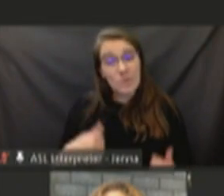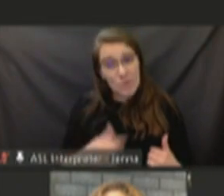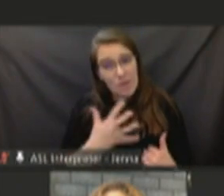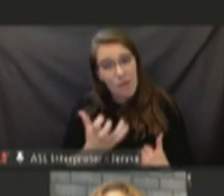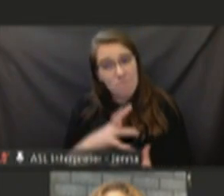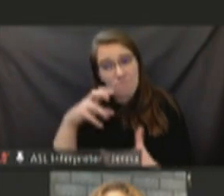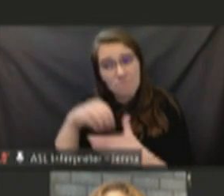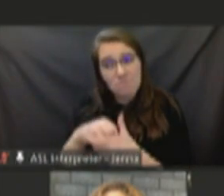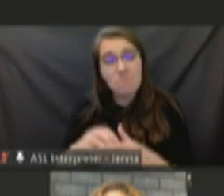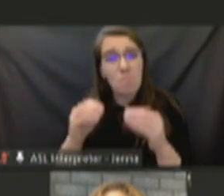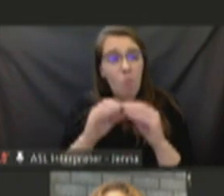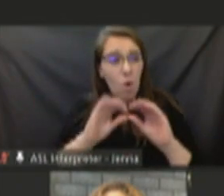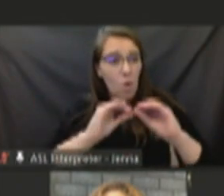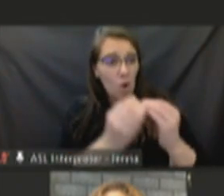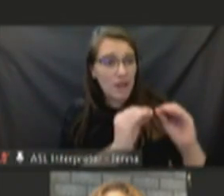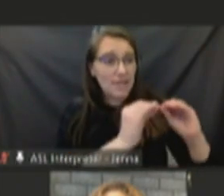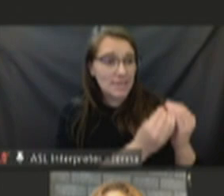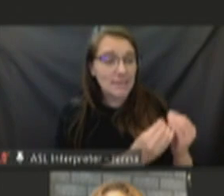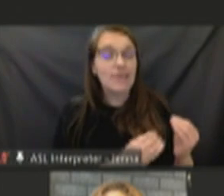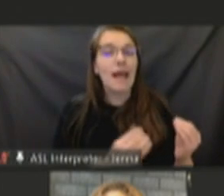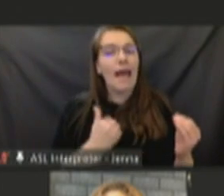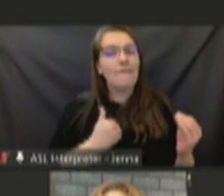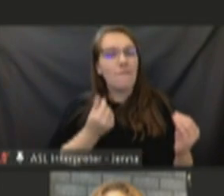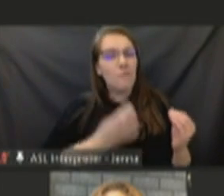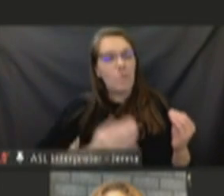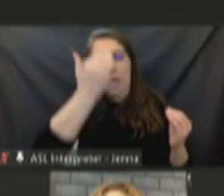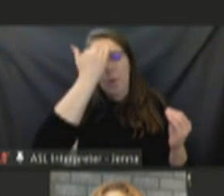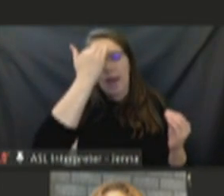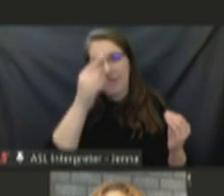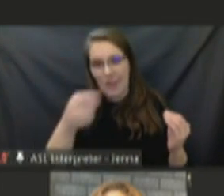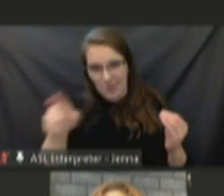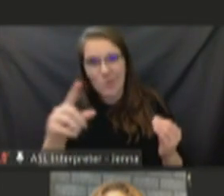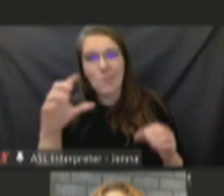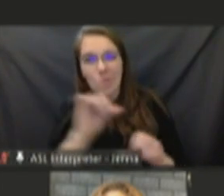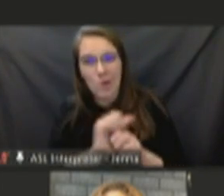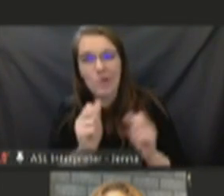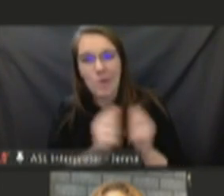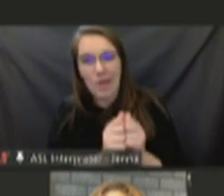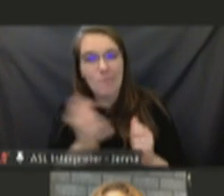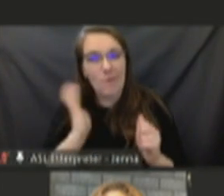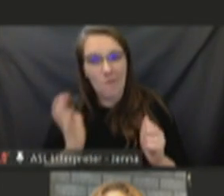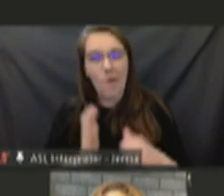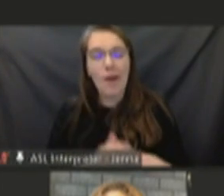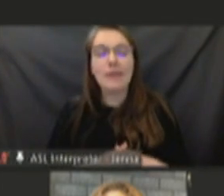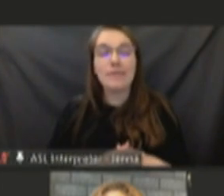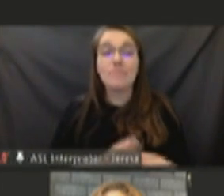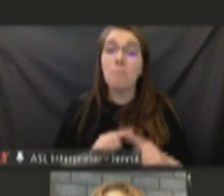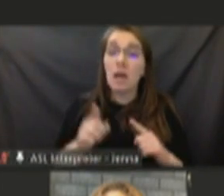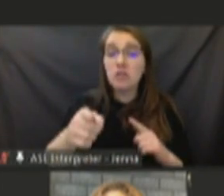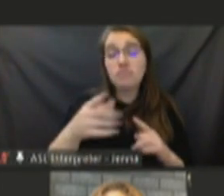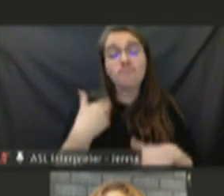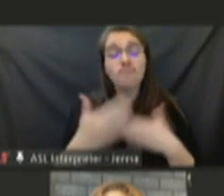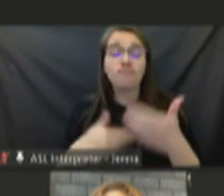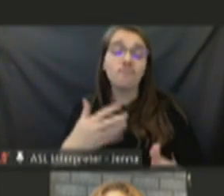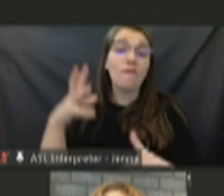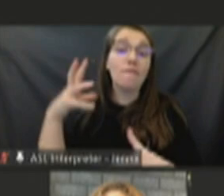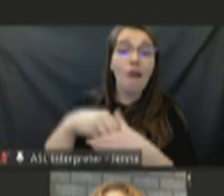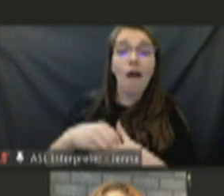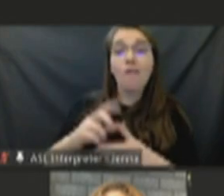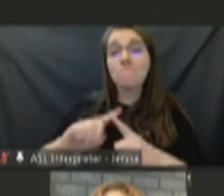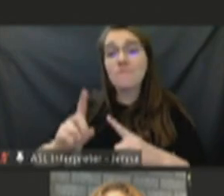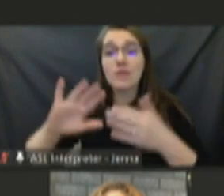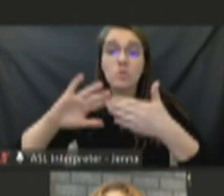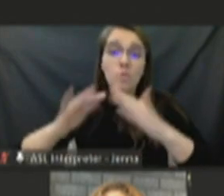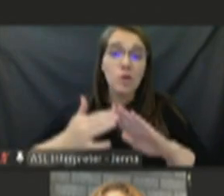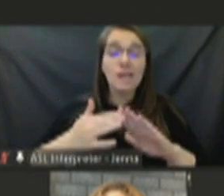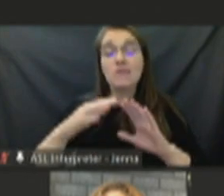I have a few on my radar that you've worked with before, but you know, as you go about your days and you get involved in other community groups, keep